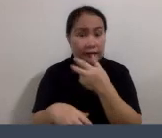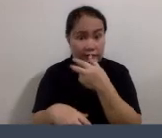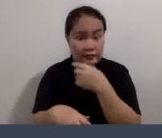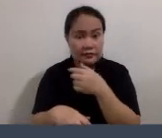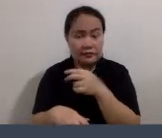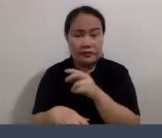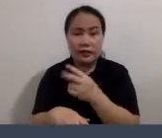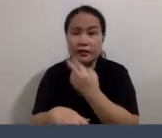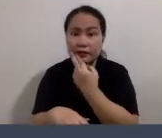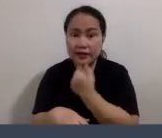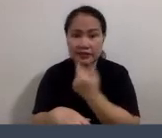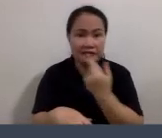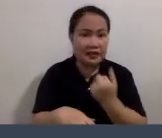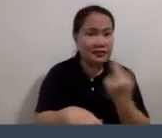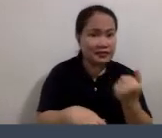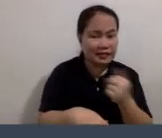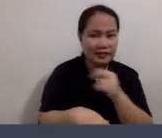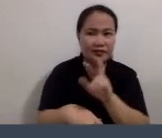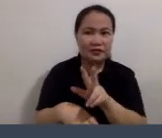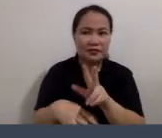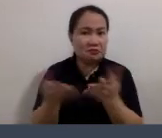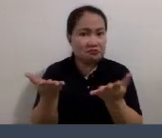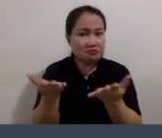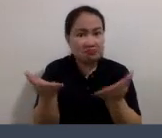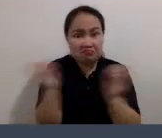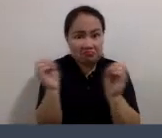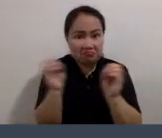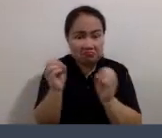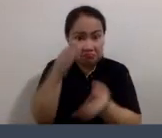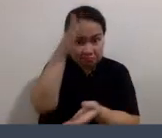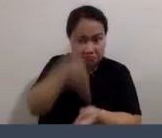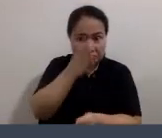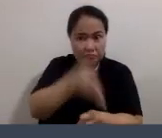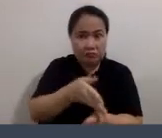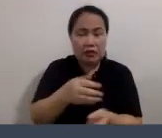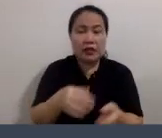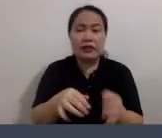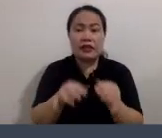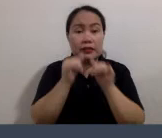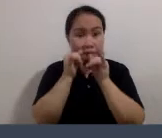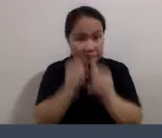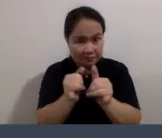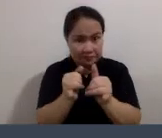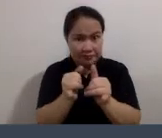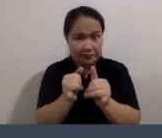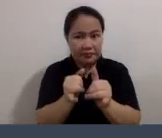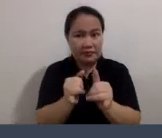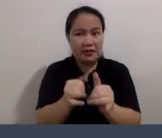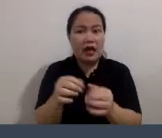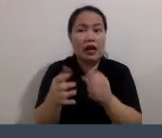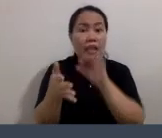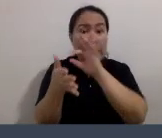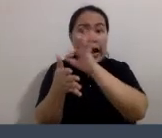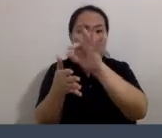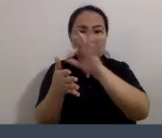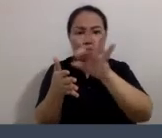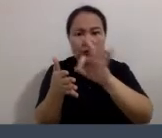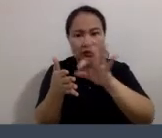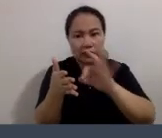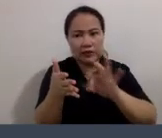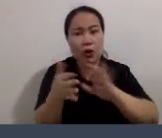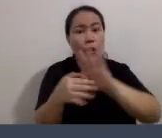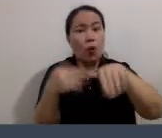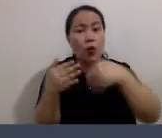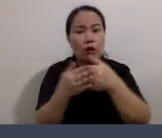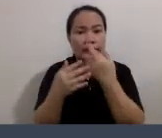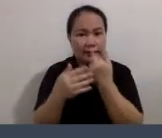negative 3, so tatlong reds. Okay, wala tayong zero pair dito. Okay, so ibig sabihin, bibilangin na natin to